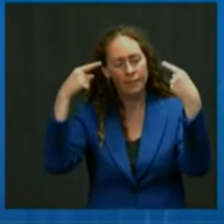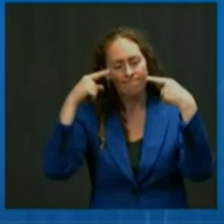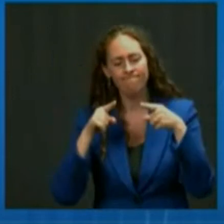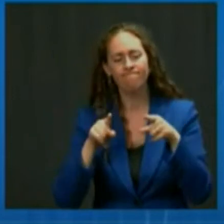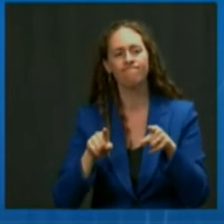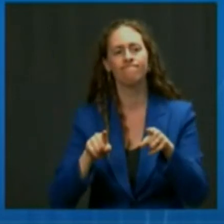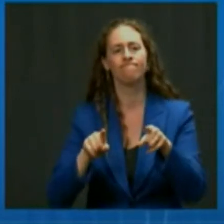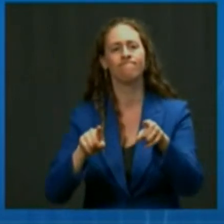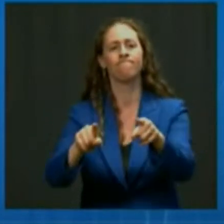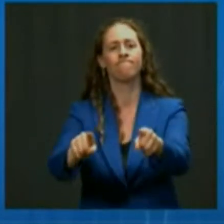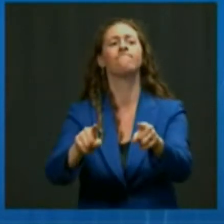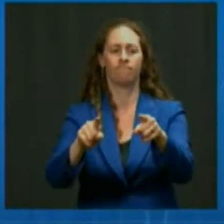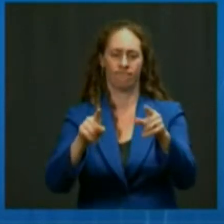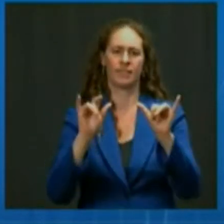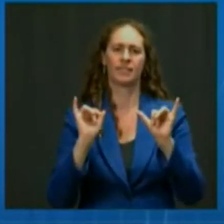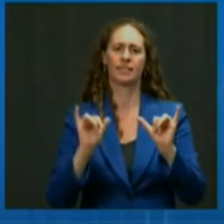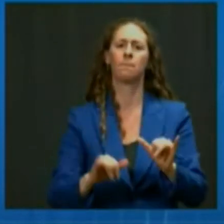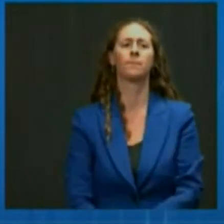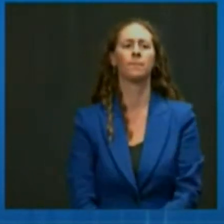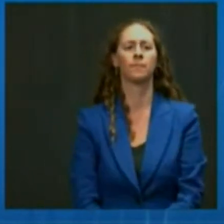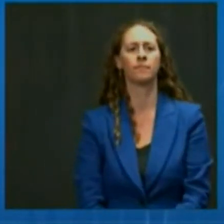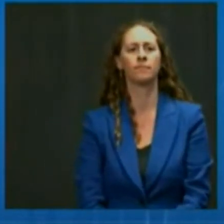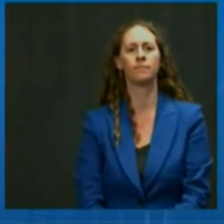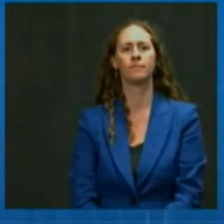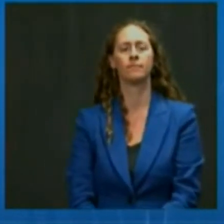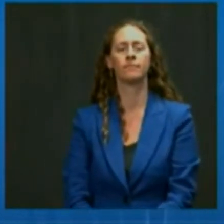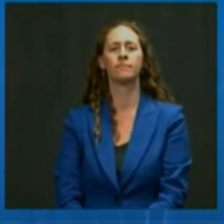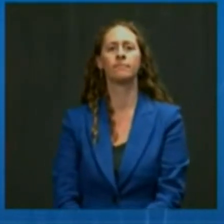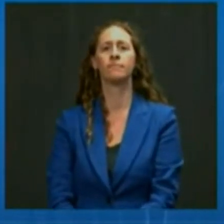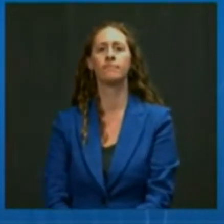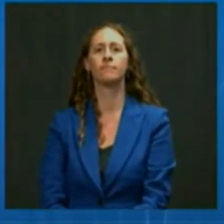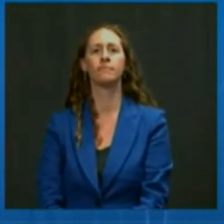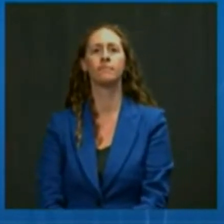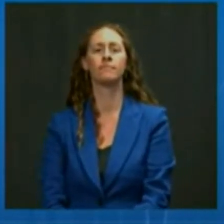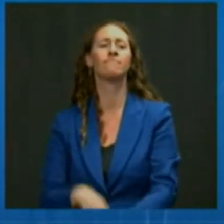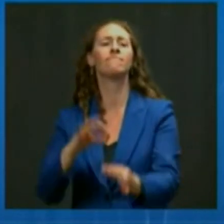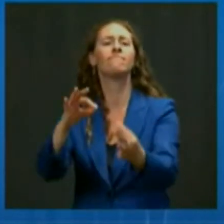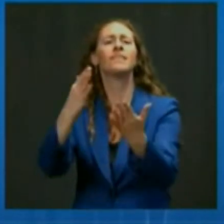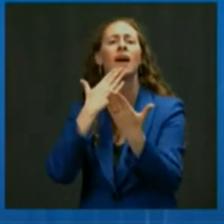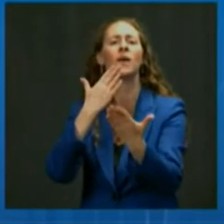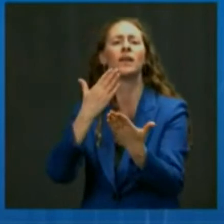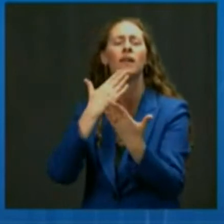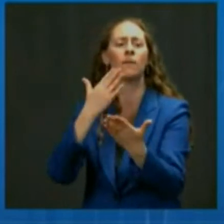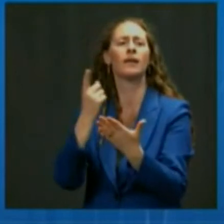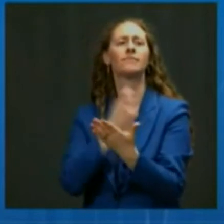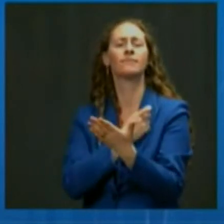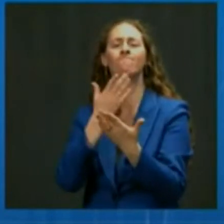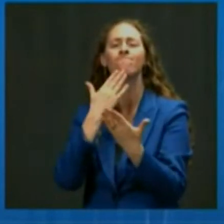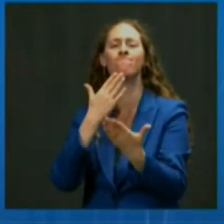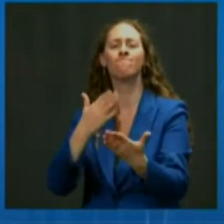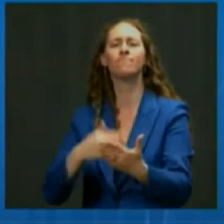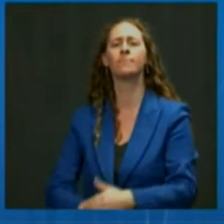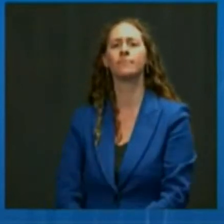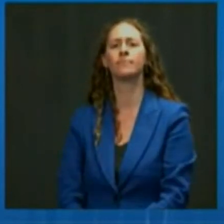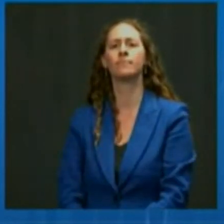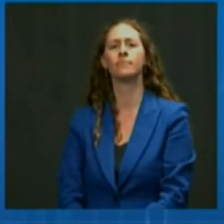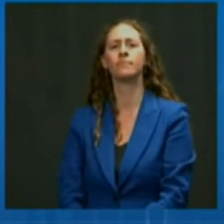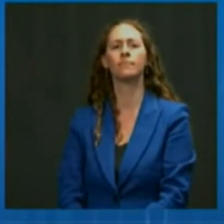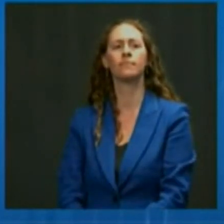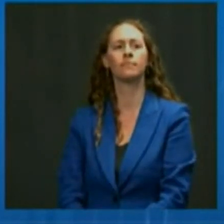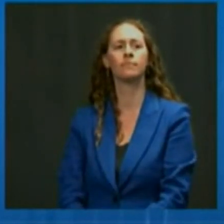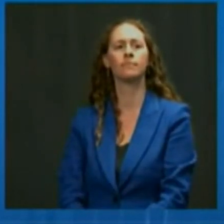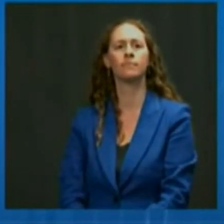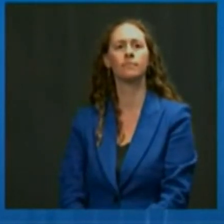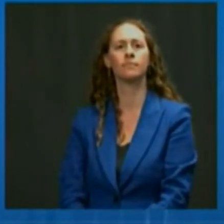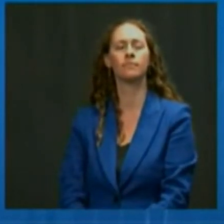Murthy? Well, thanks, Jeff, and Lev, good to hear your question. Appreciate it. Look, I do not accept the idea